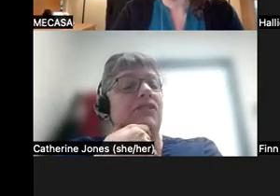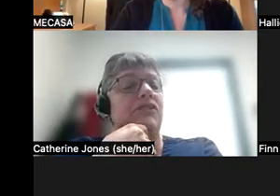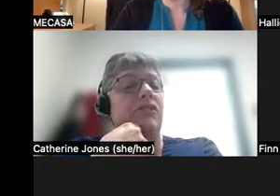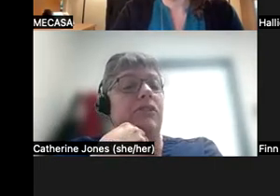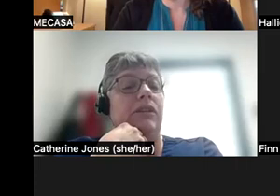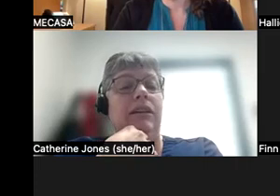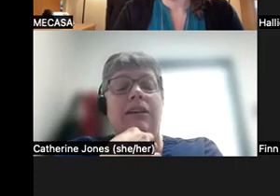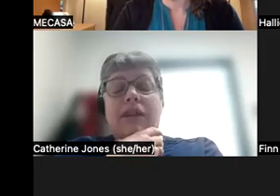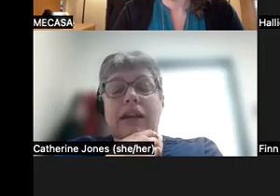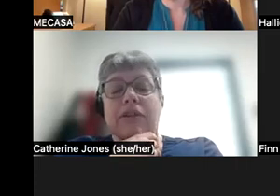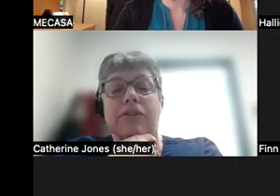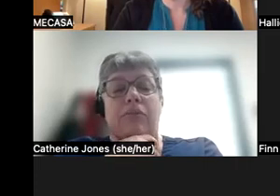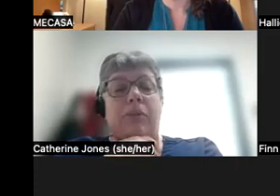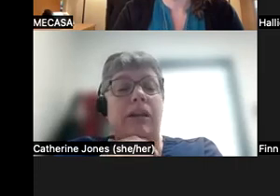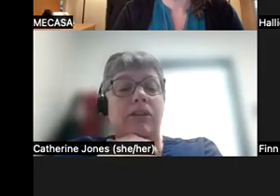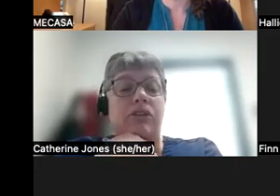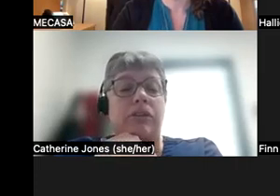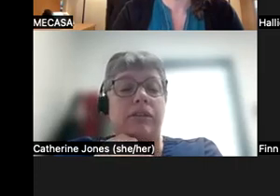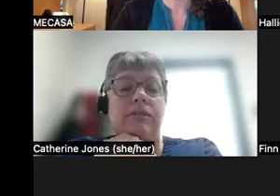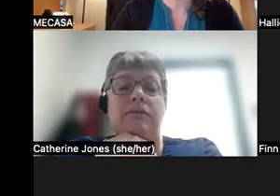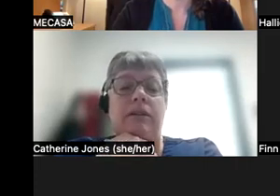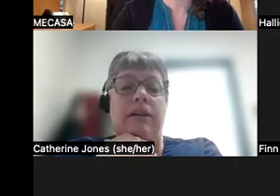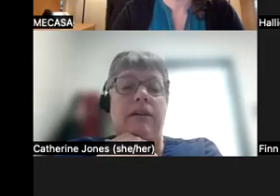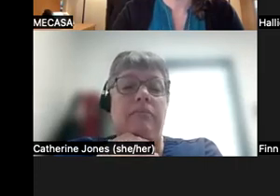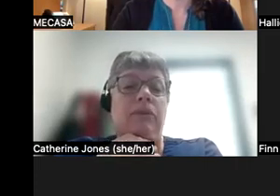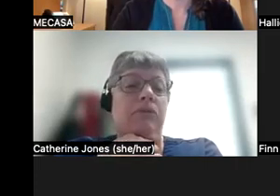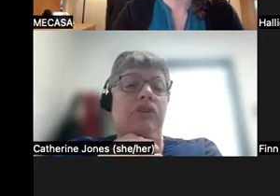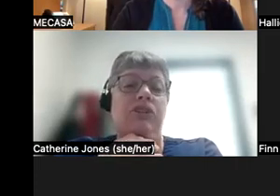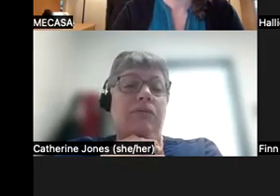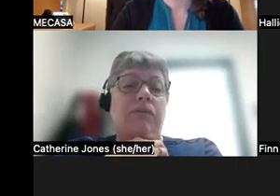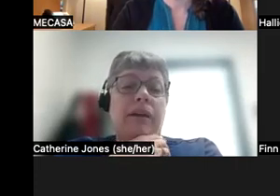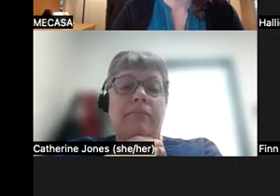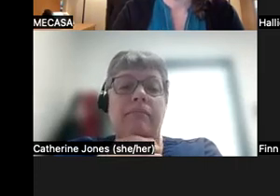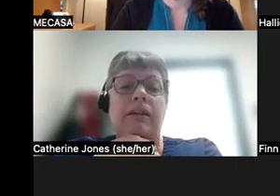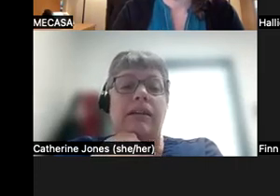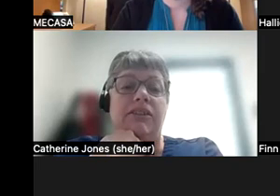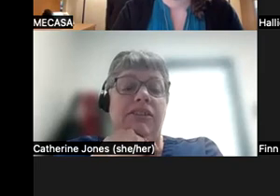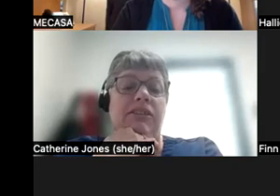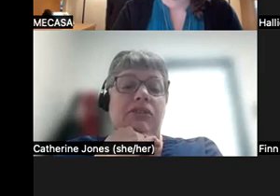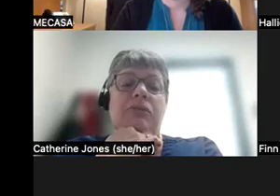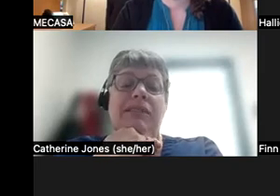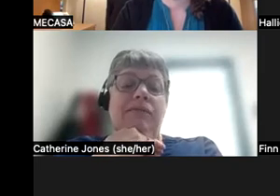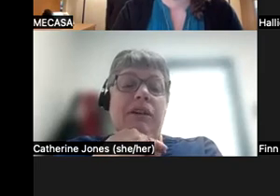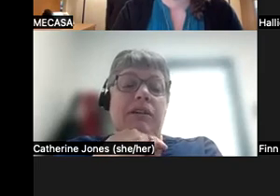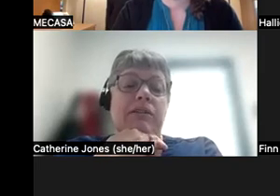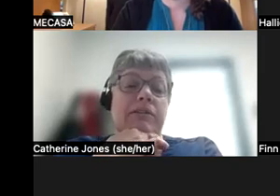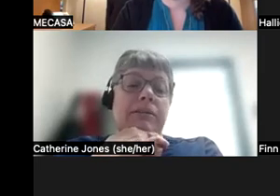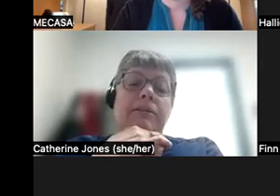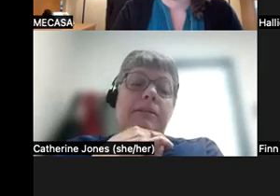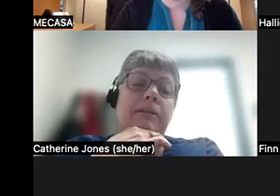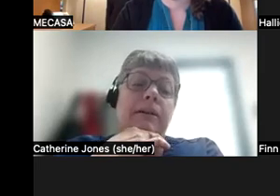there's concern, if they have a third party insurance, we would just offer them assistance through the Safe